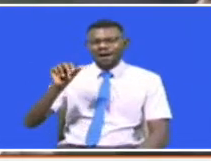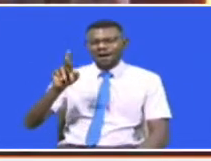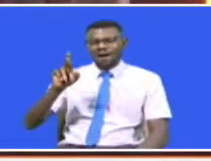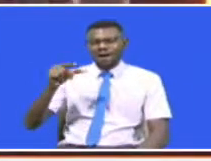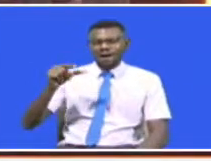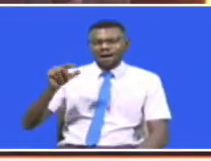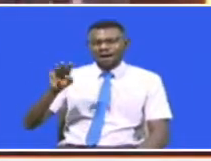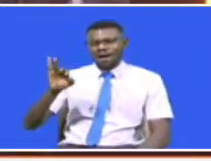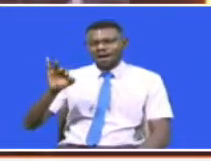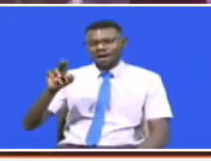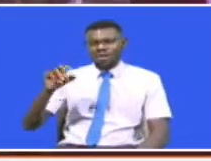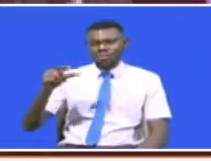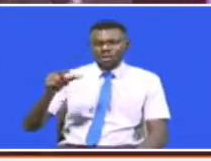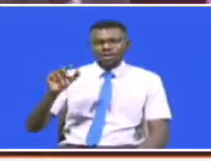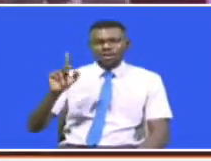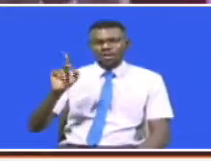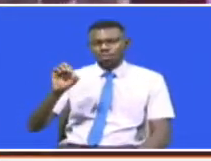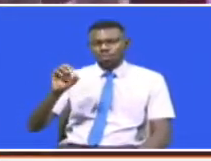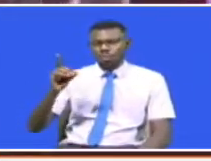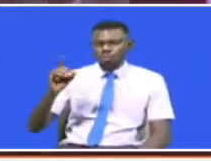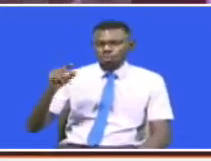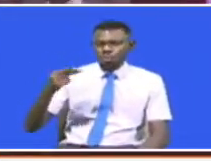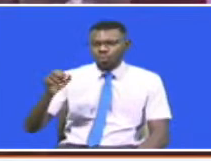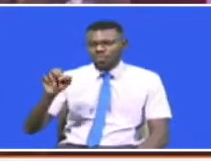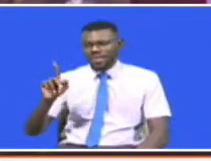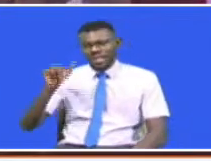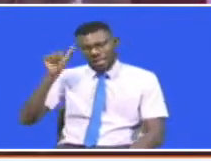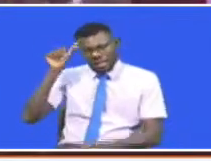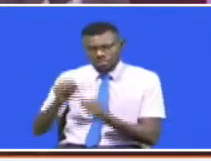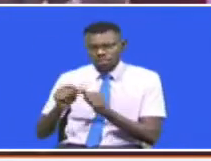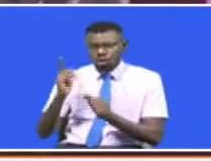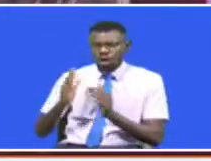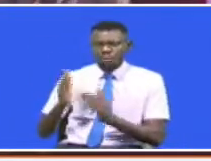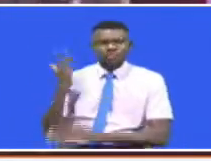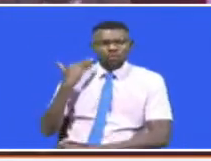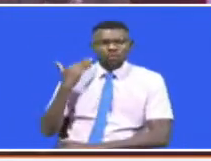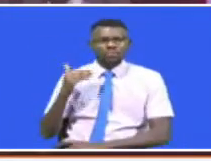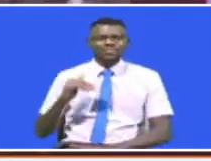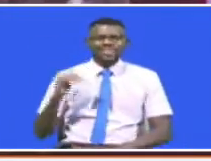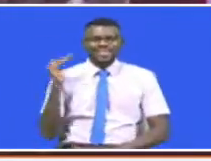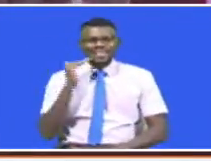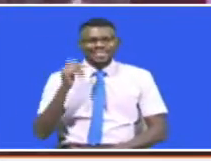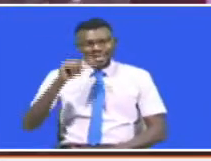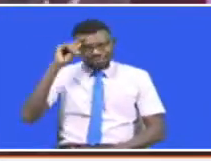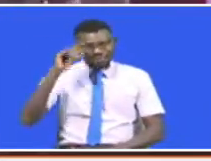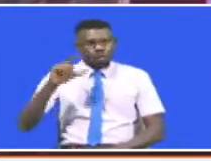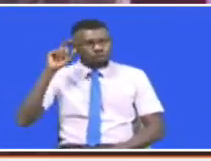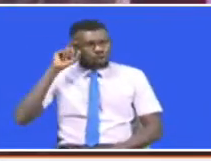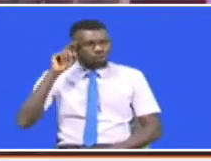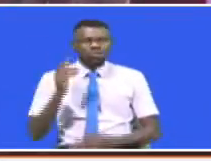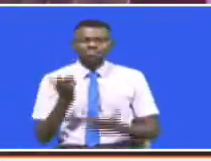of the world's greatest jurists. Present at the event was Siaya Governor James Orengo.